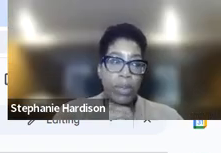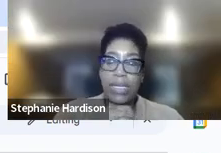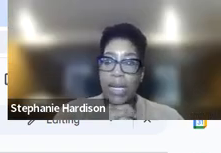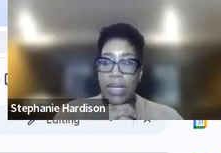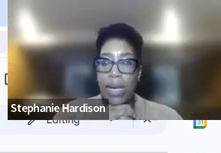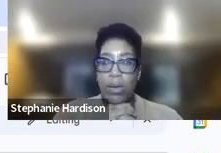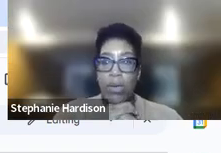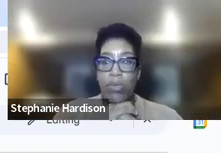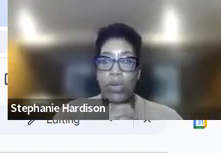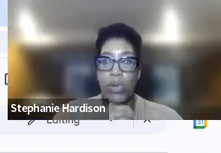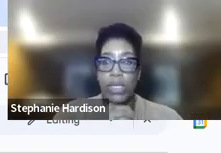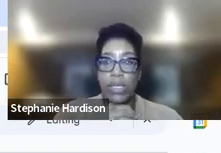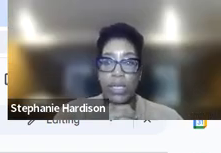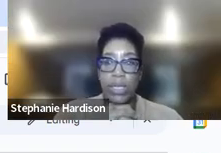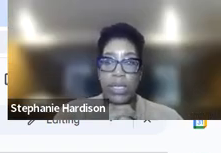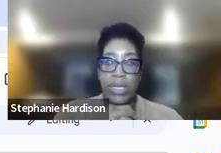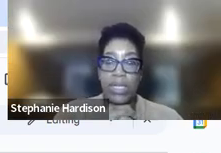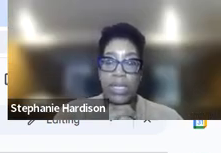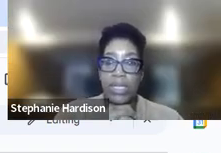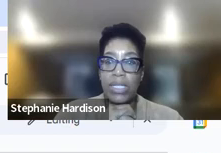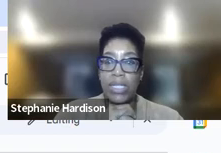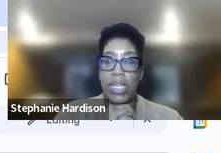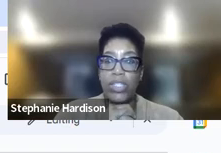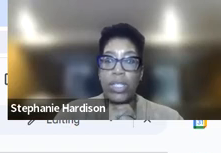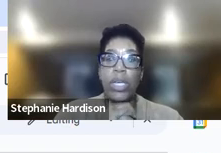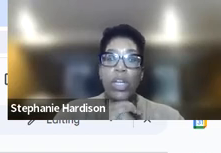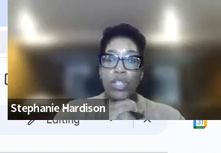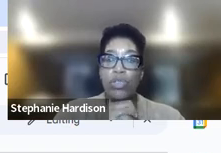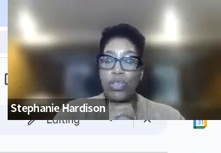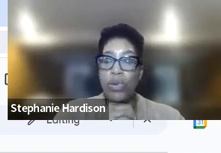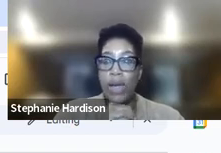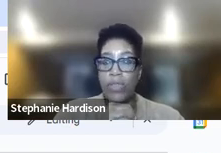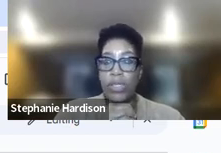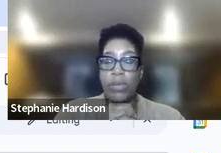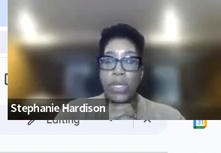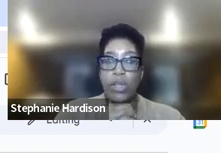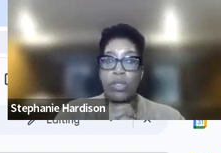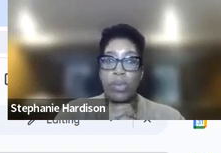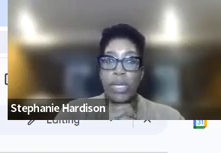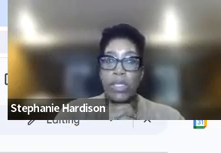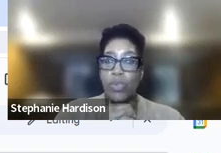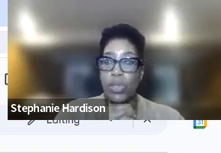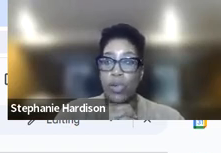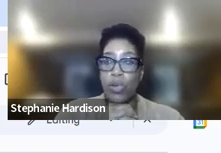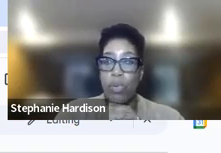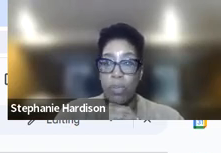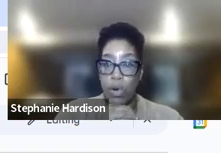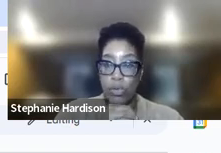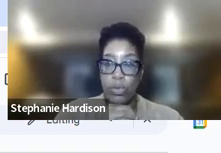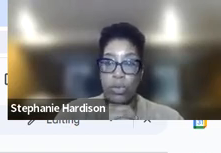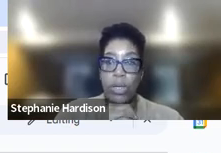when plans like that are requested and it's in the solicitation, you do have to submit those plans with